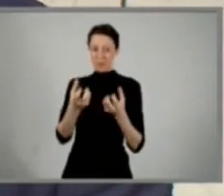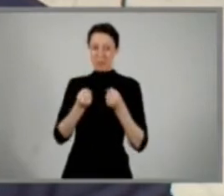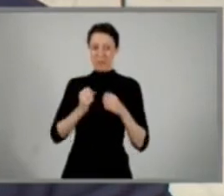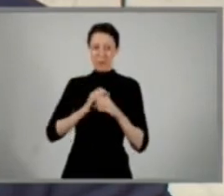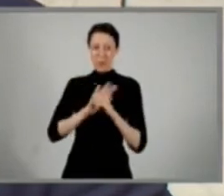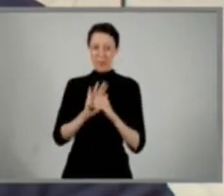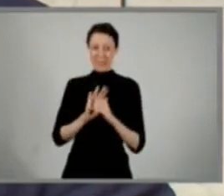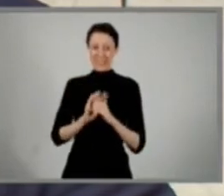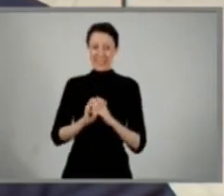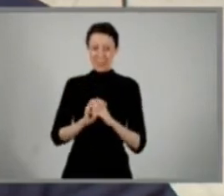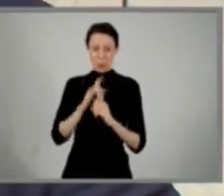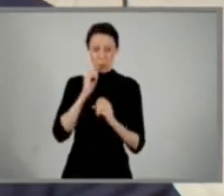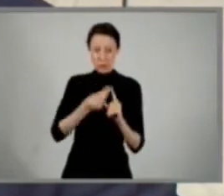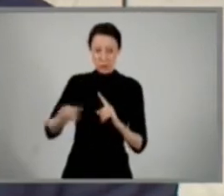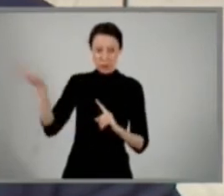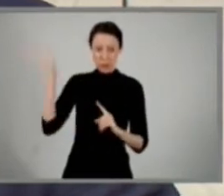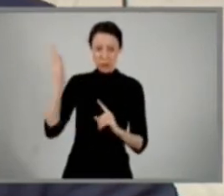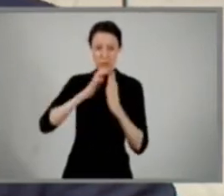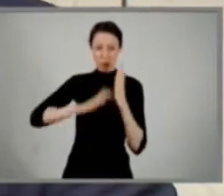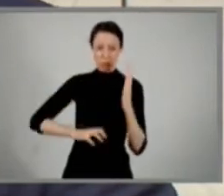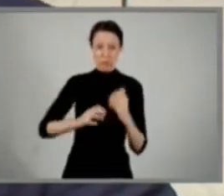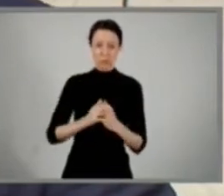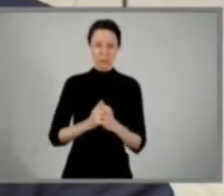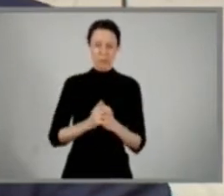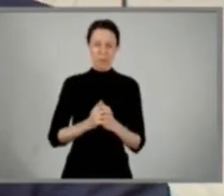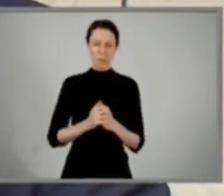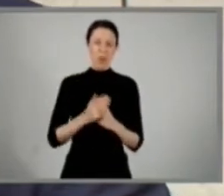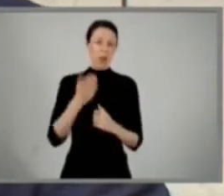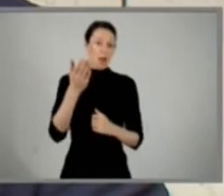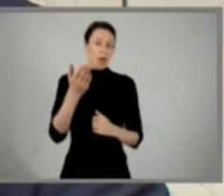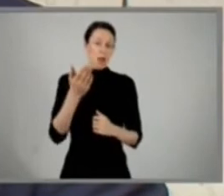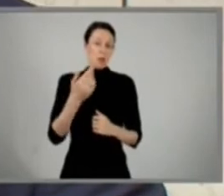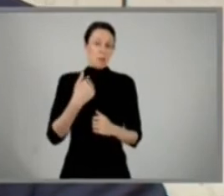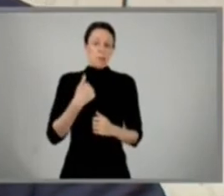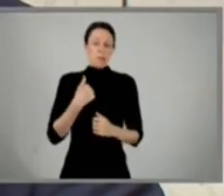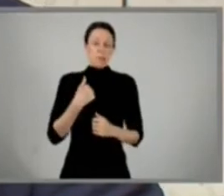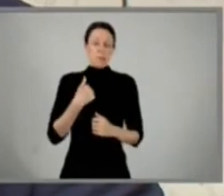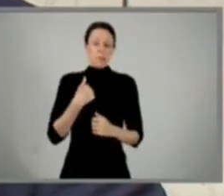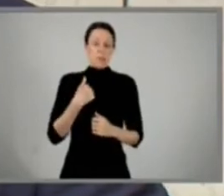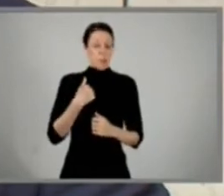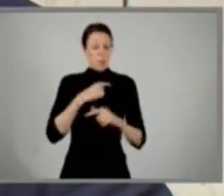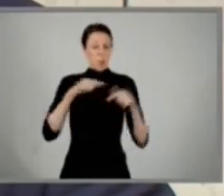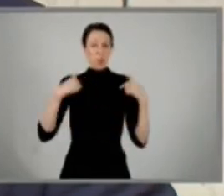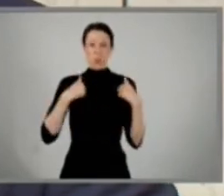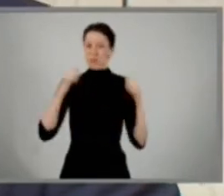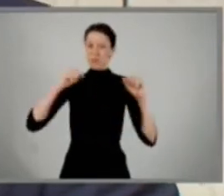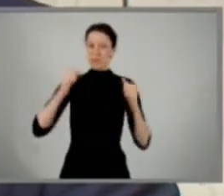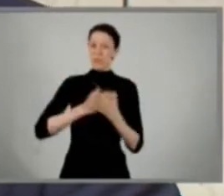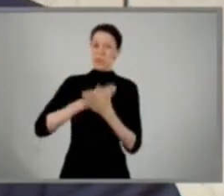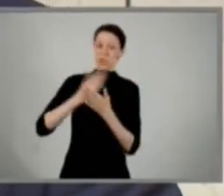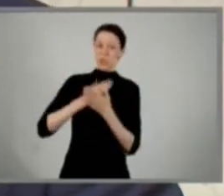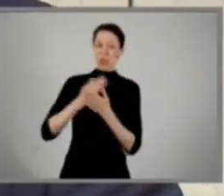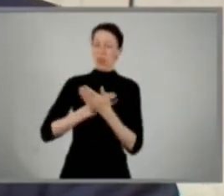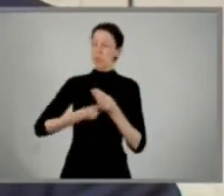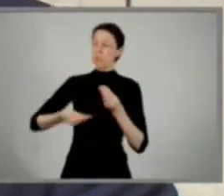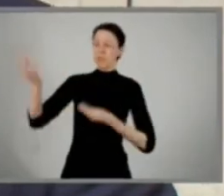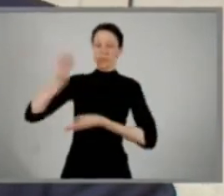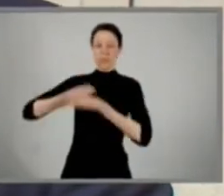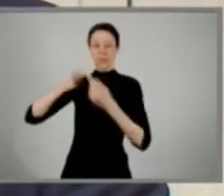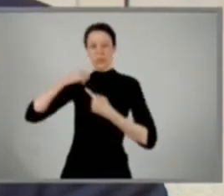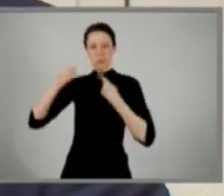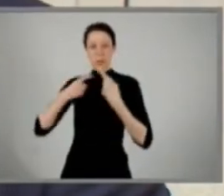we're sharing our learnings are both with the administration and the incoming administration. The